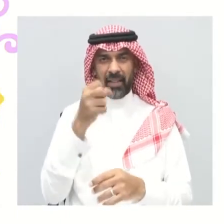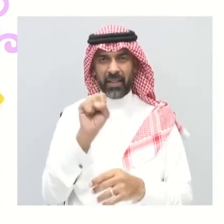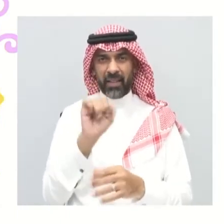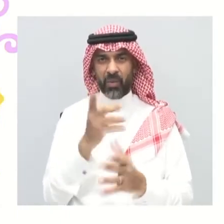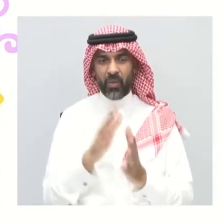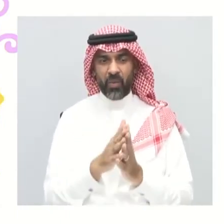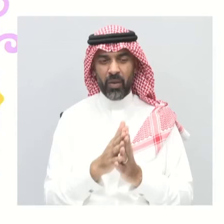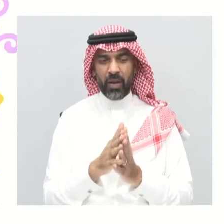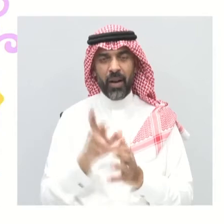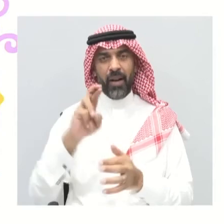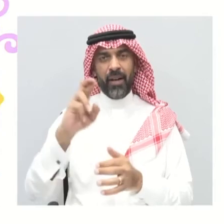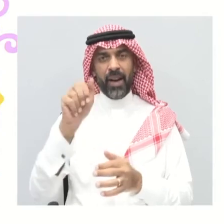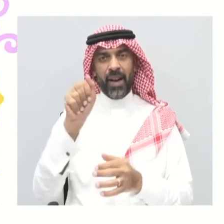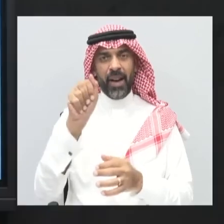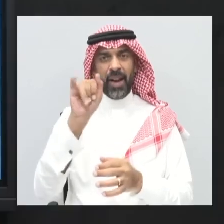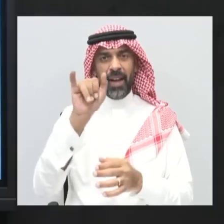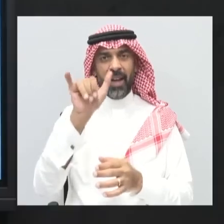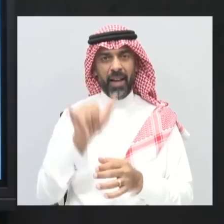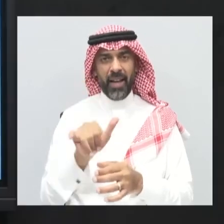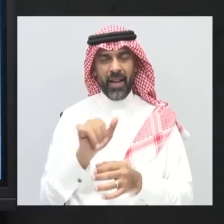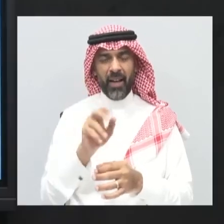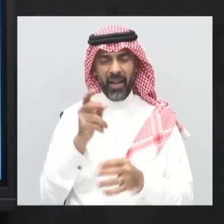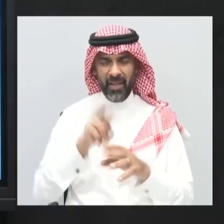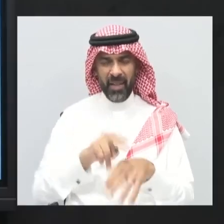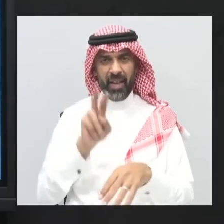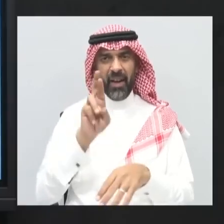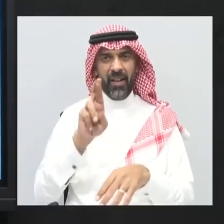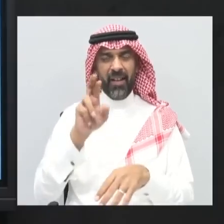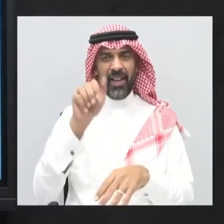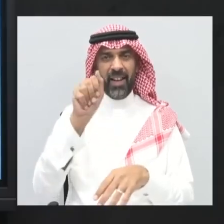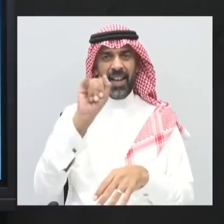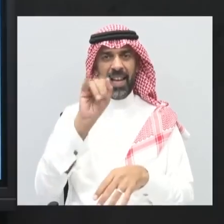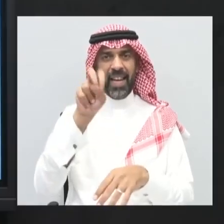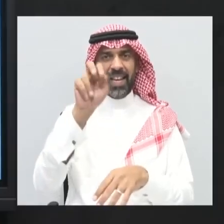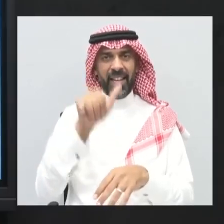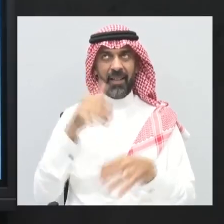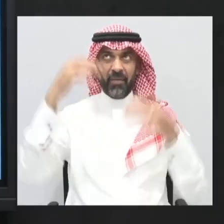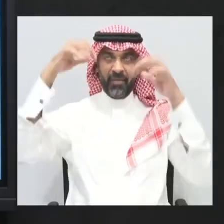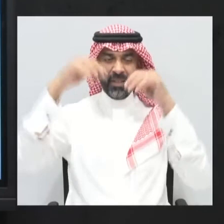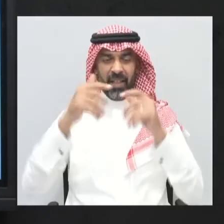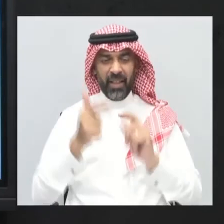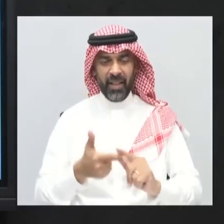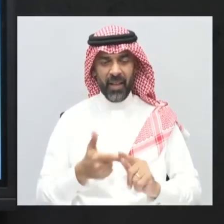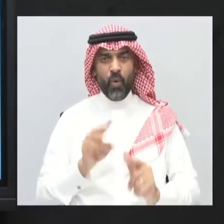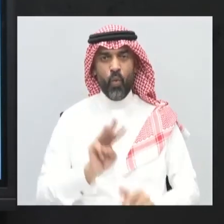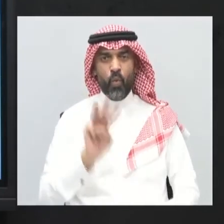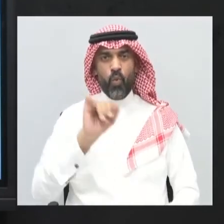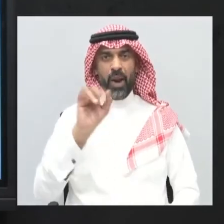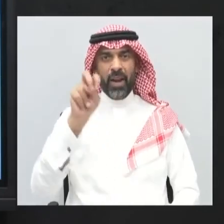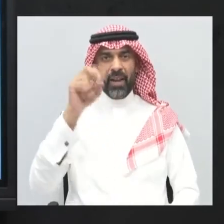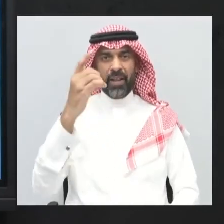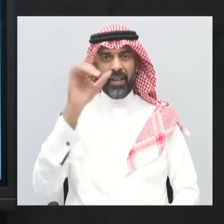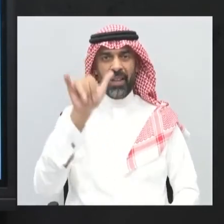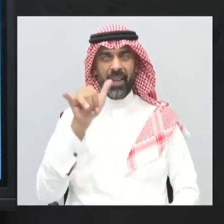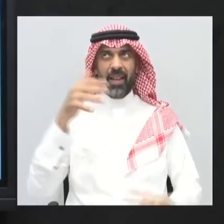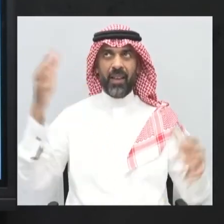it's rainy today. And the second one, it's windy today. And the last one